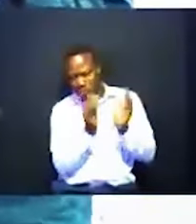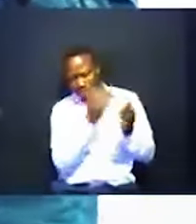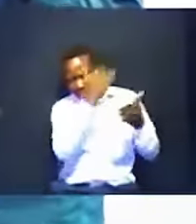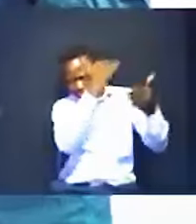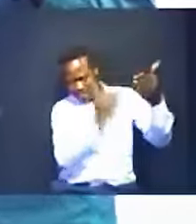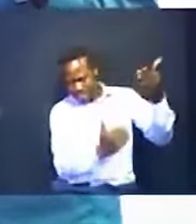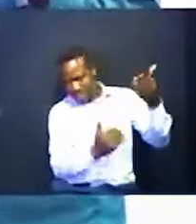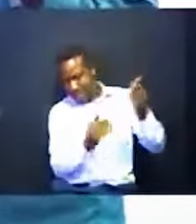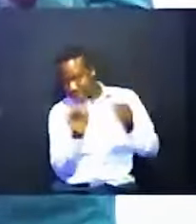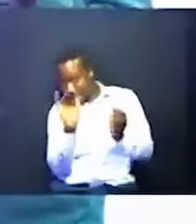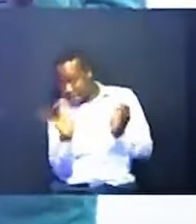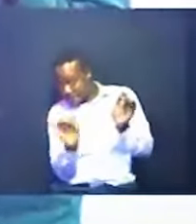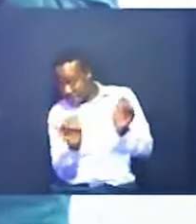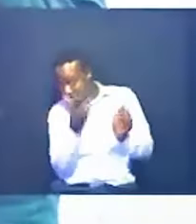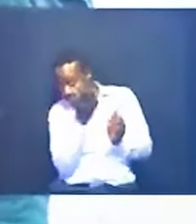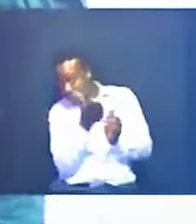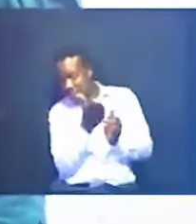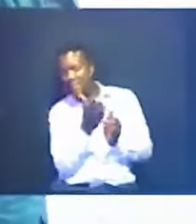the